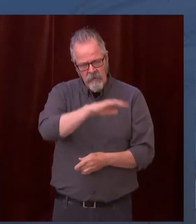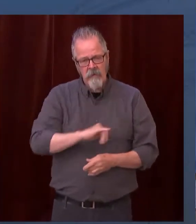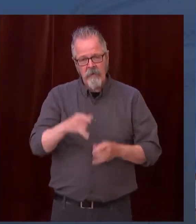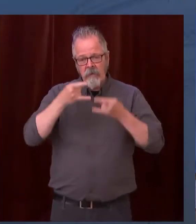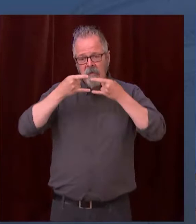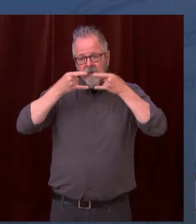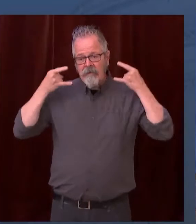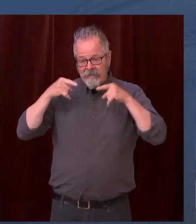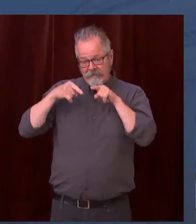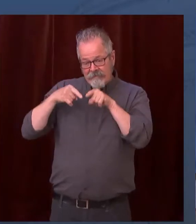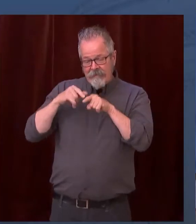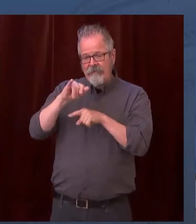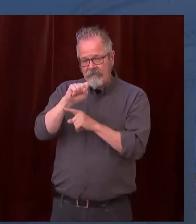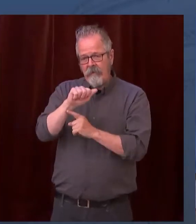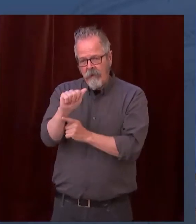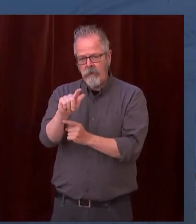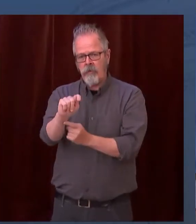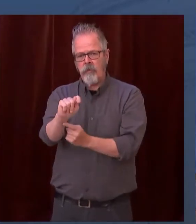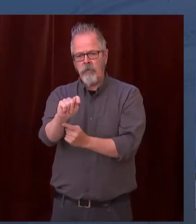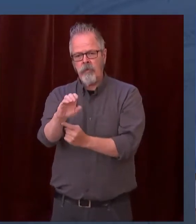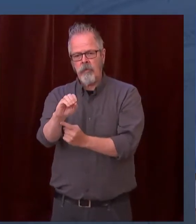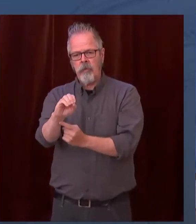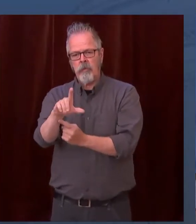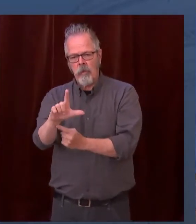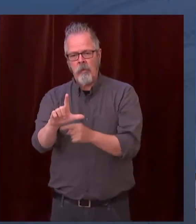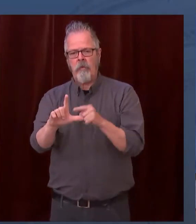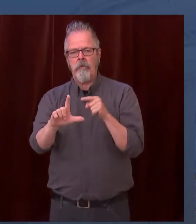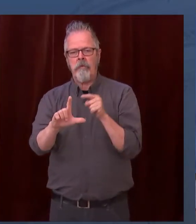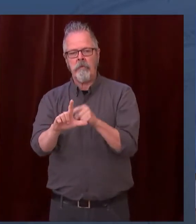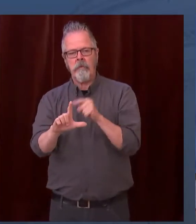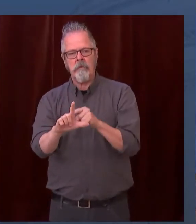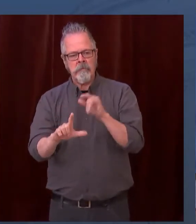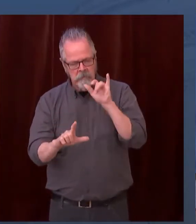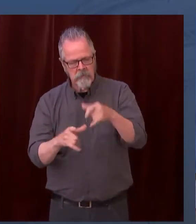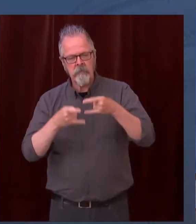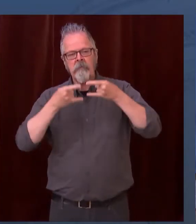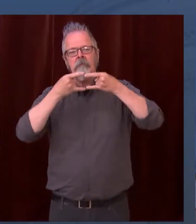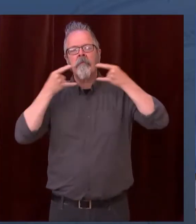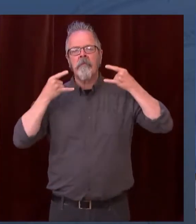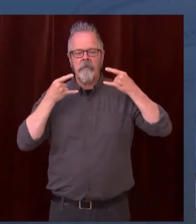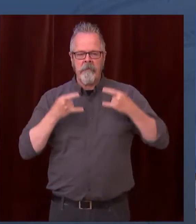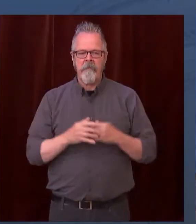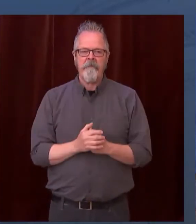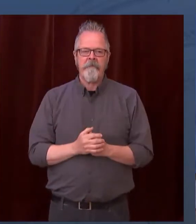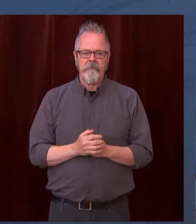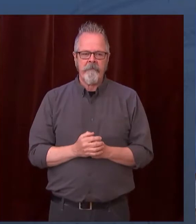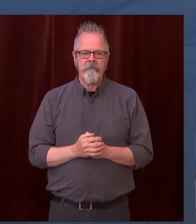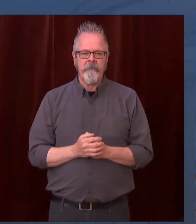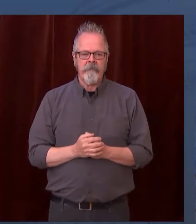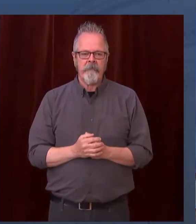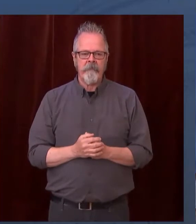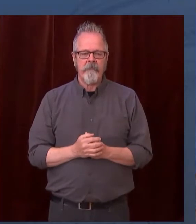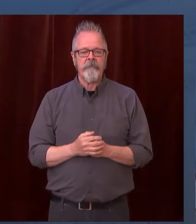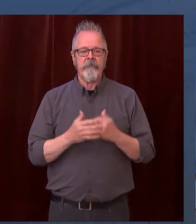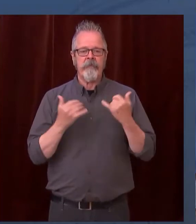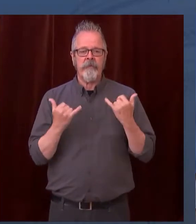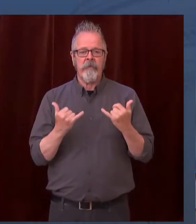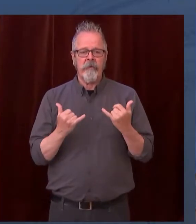customers and visitors in the workplace, unless they're covered by a medical or other